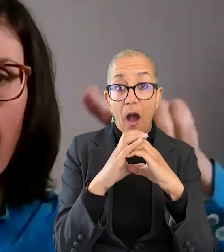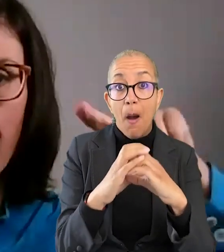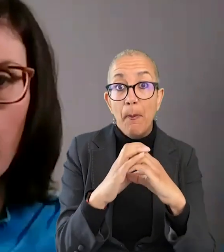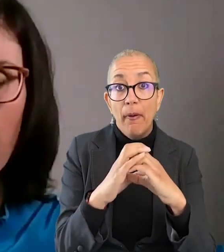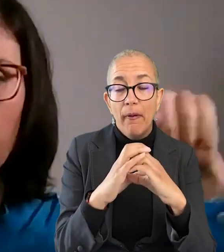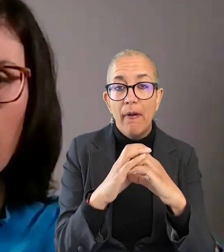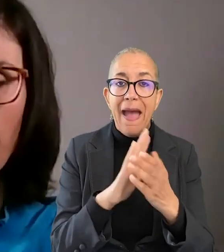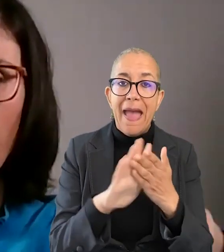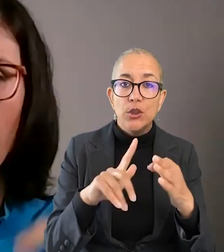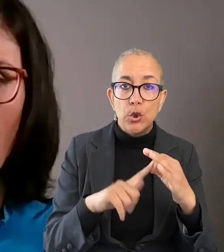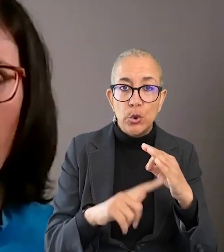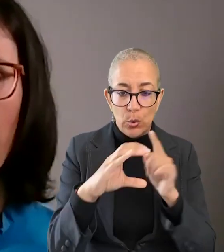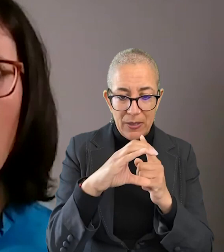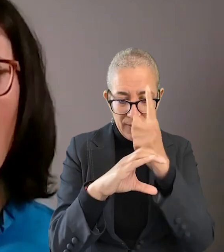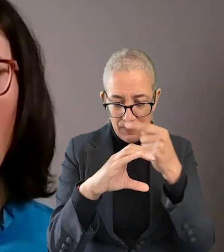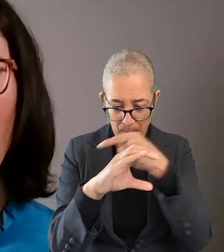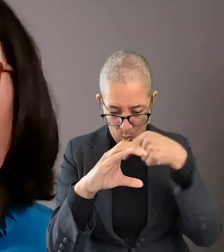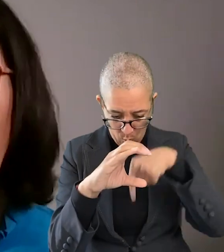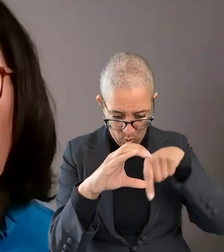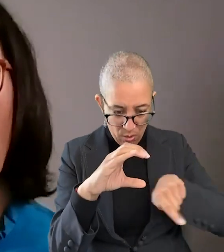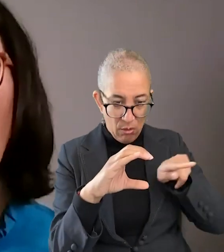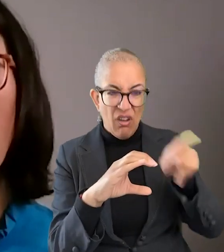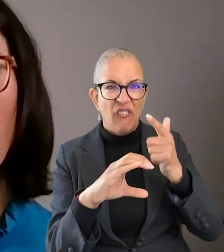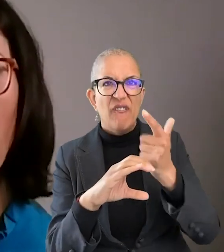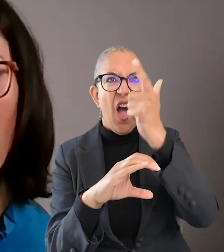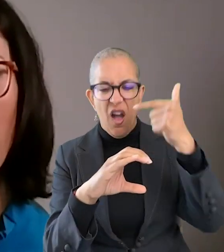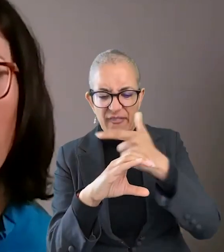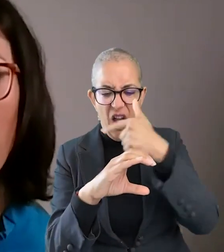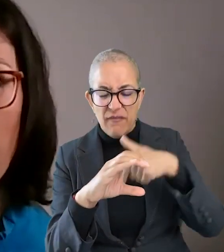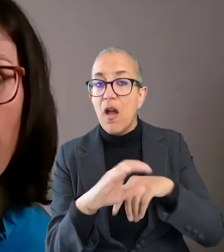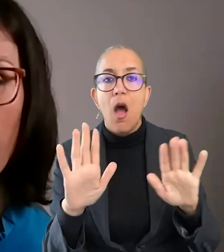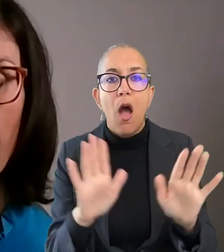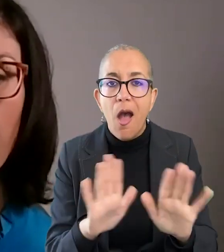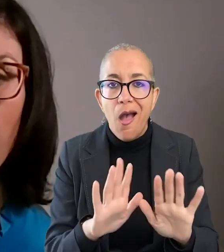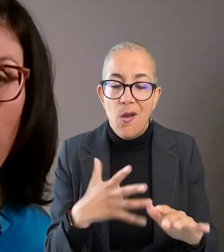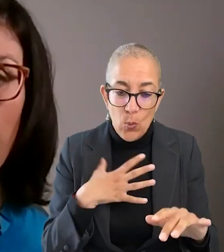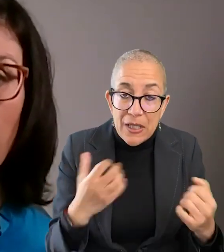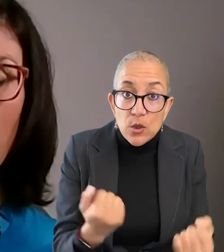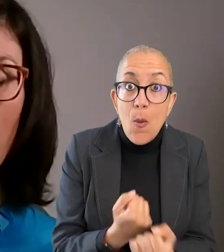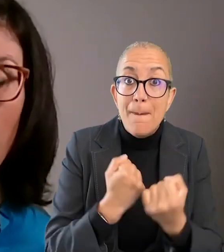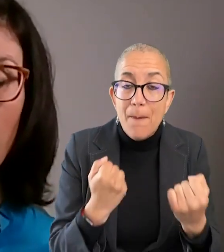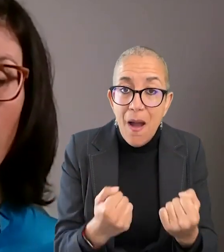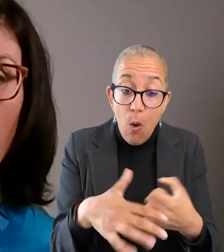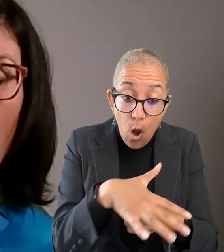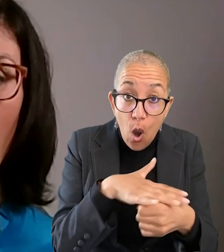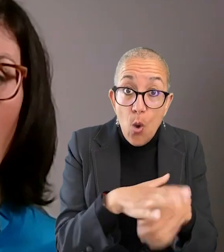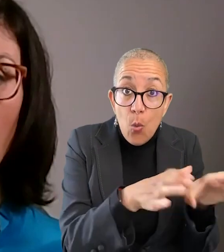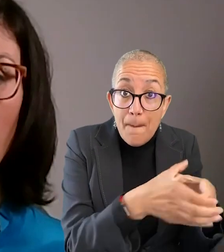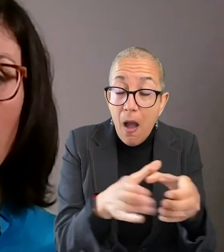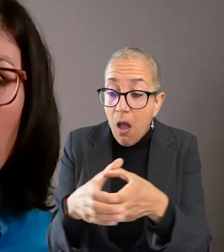and everyone else is further away. We need to empower local parties to deliver the change that we need